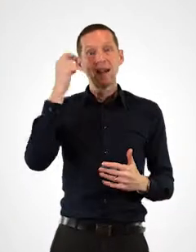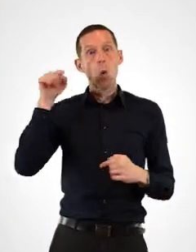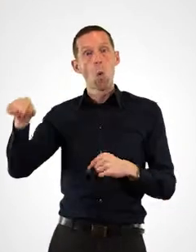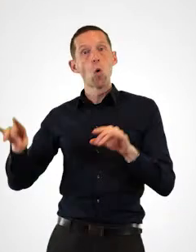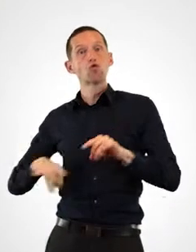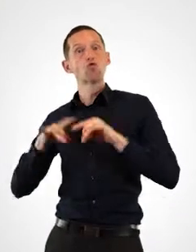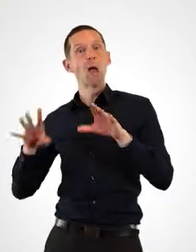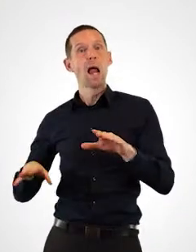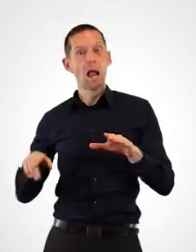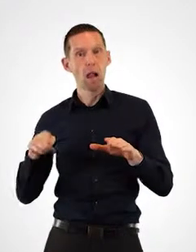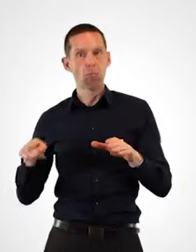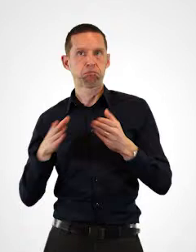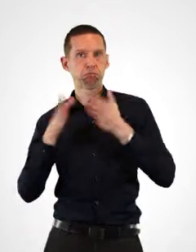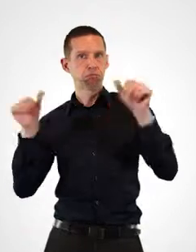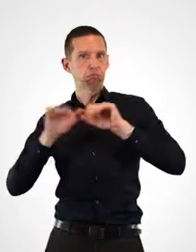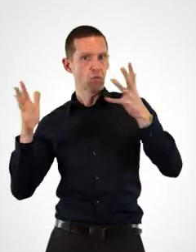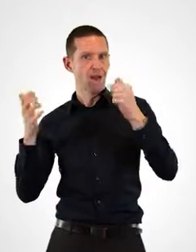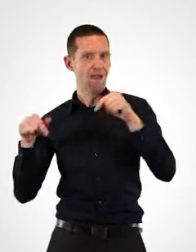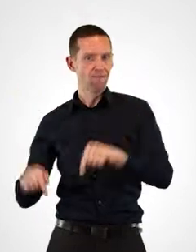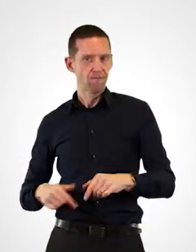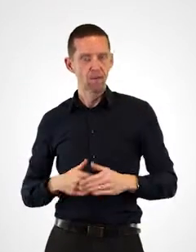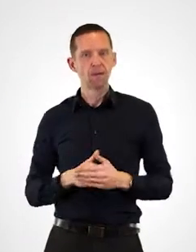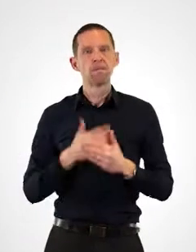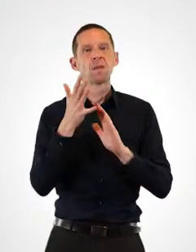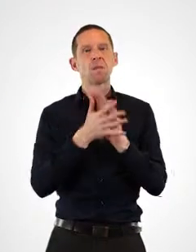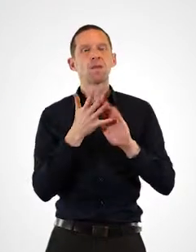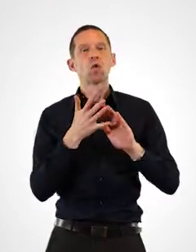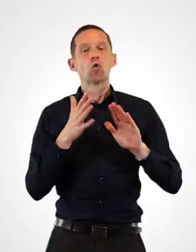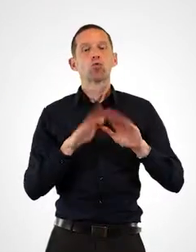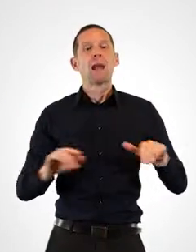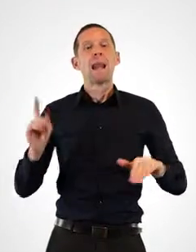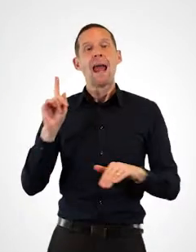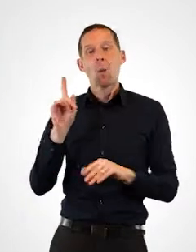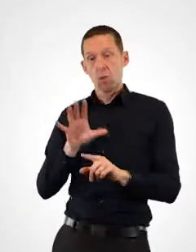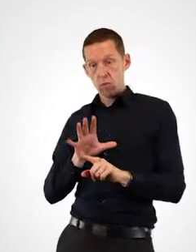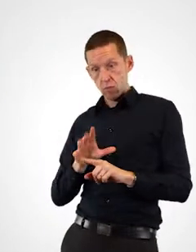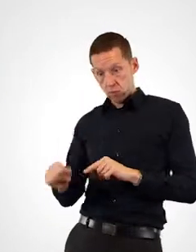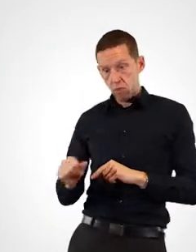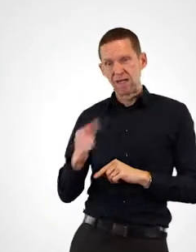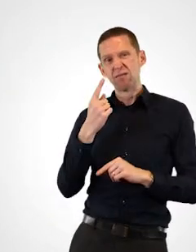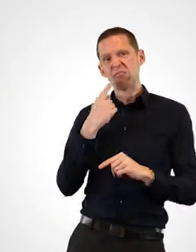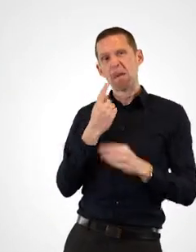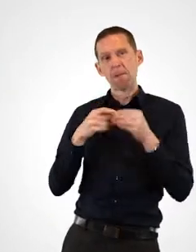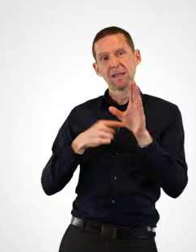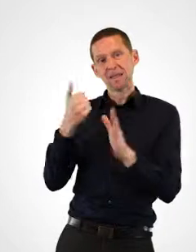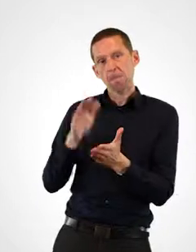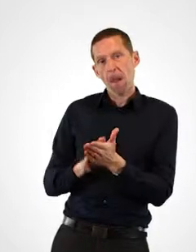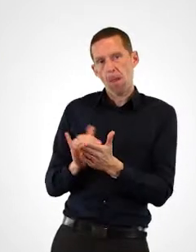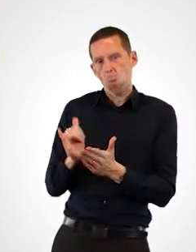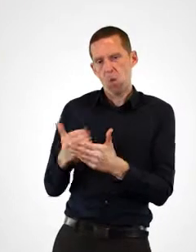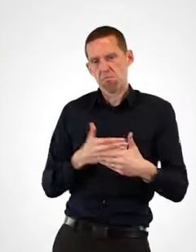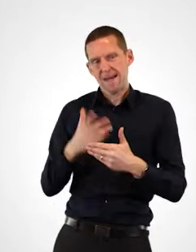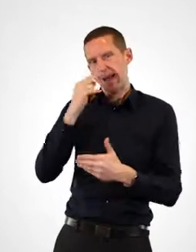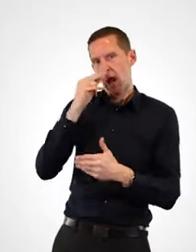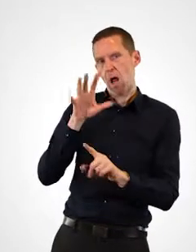is fairly widely implemented. And it means that children now are identified as typically by 6 months or earlier.